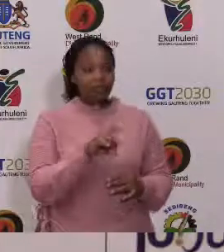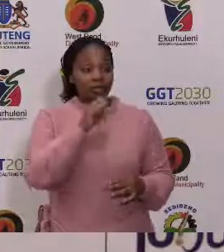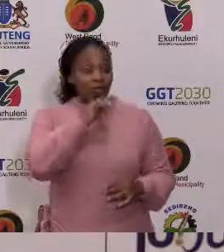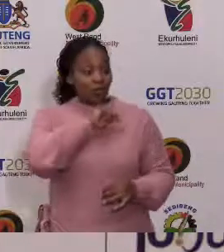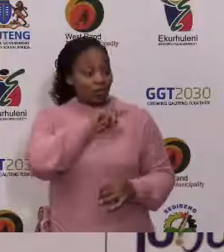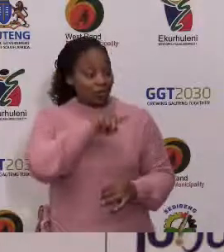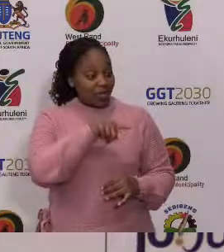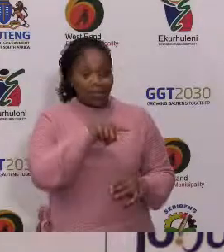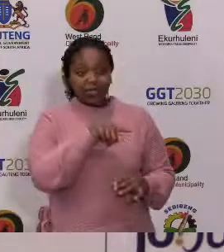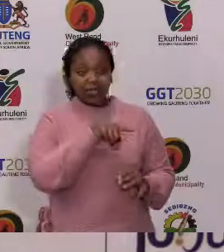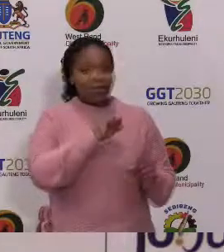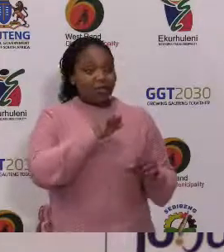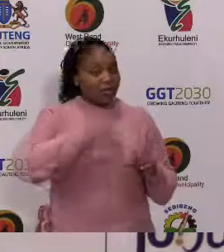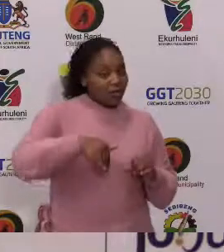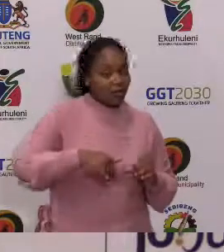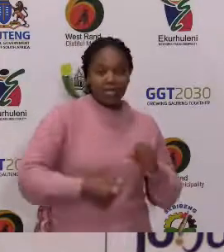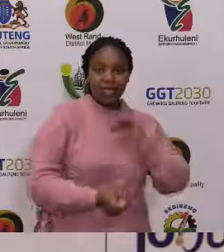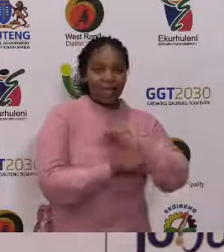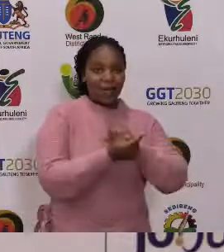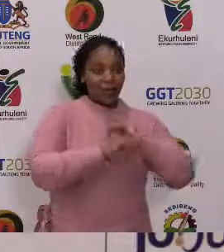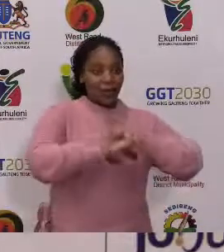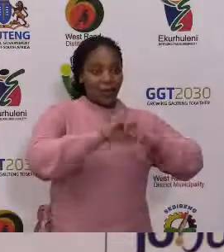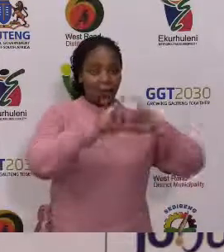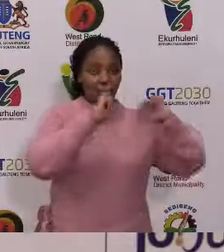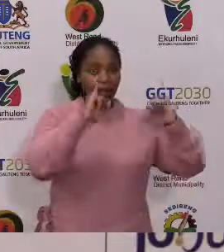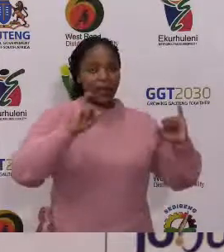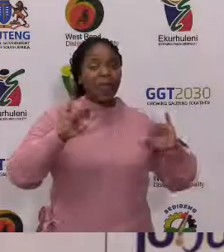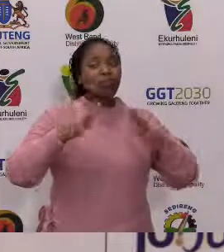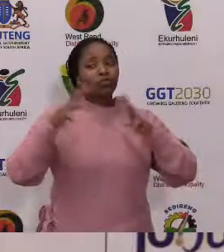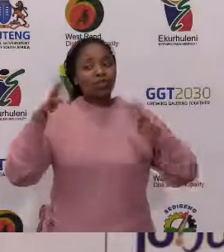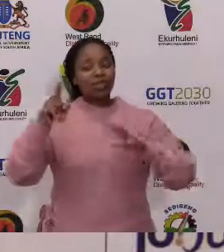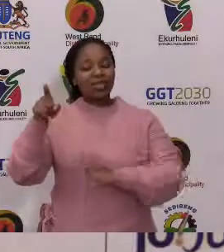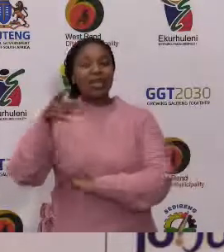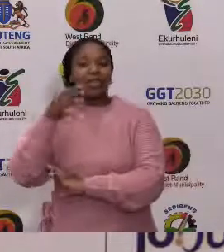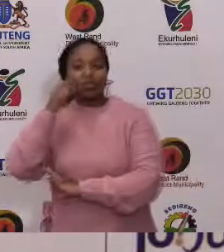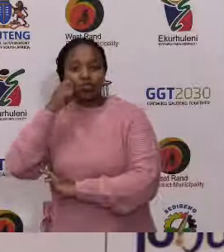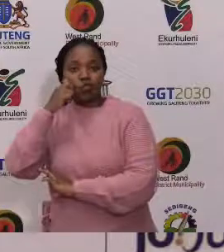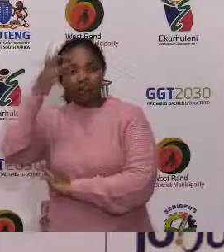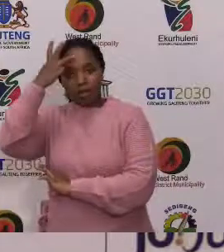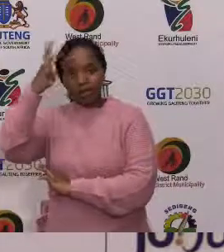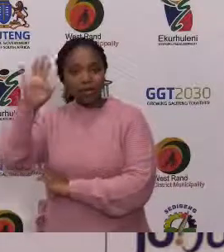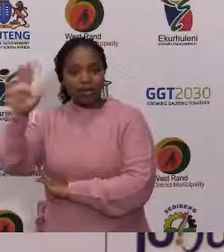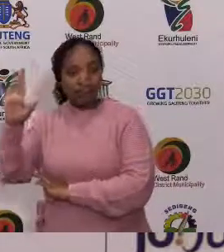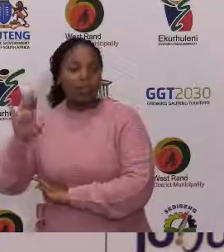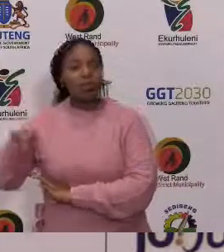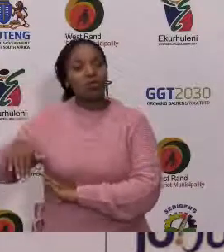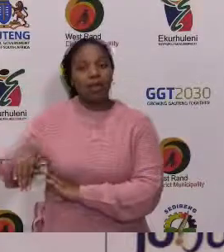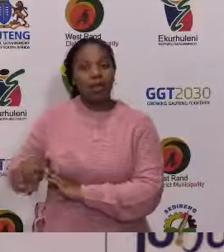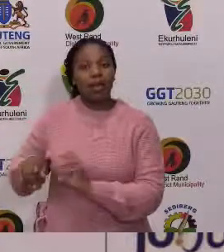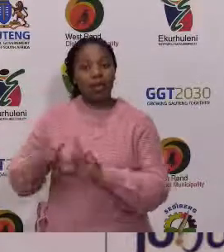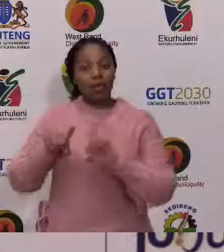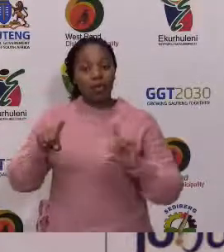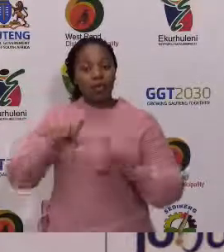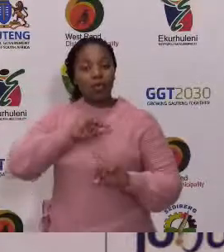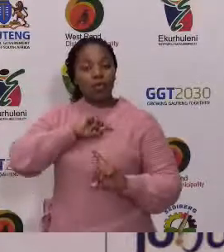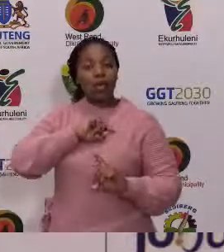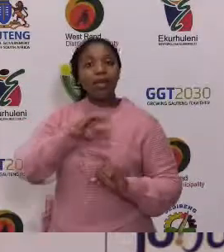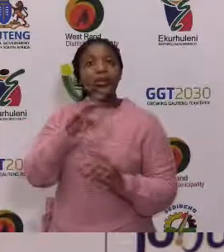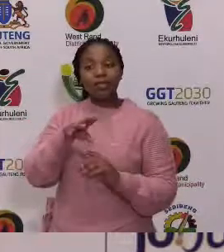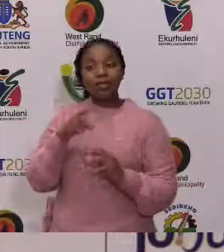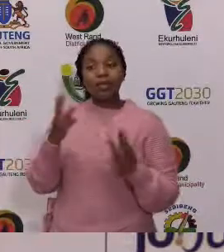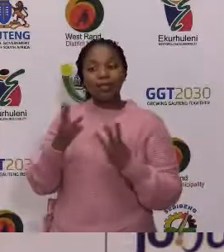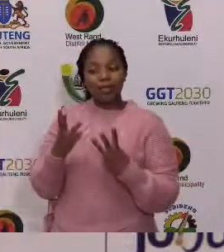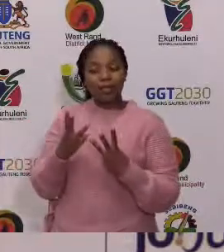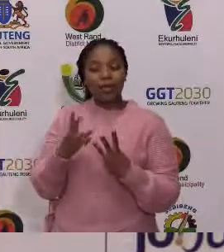quite burned as much in Tshwane. So the risk is far greater because the number of people